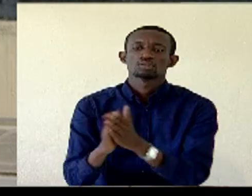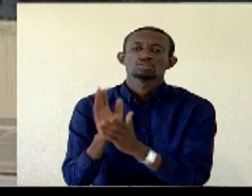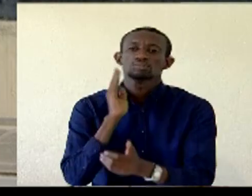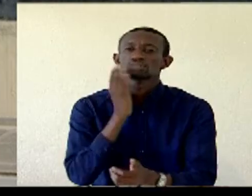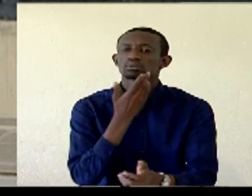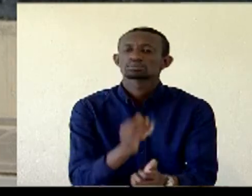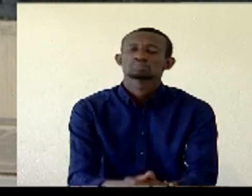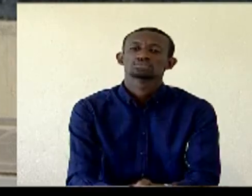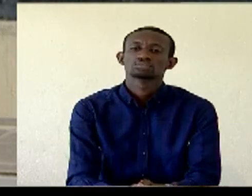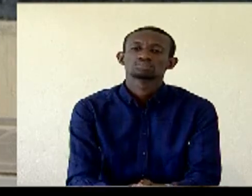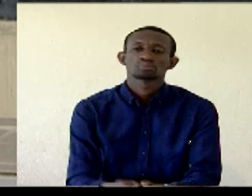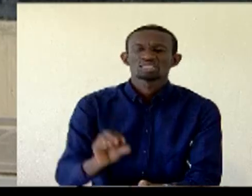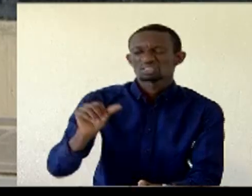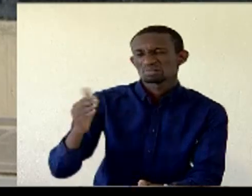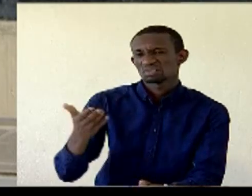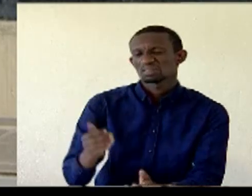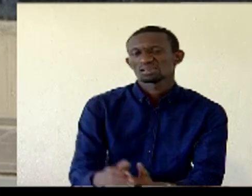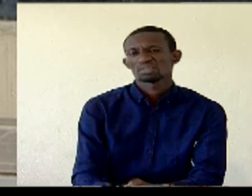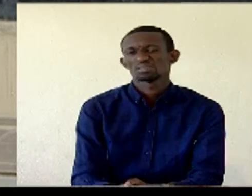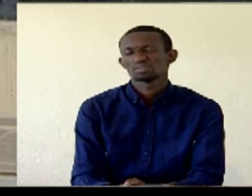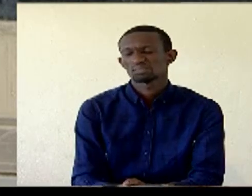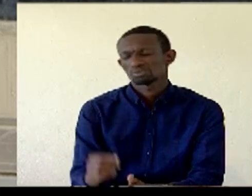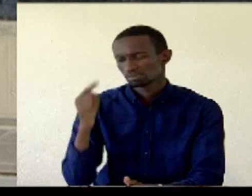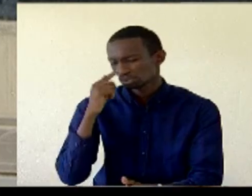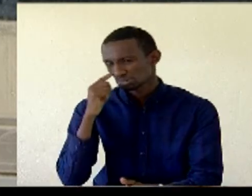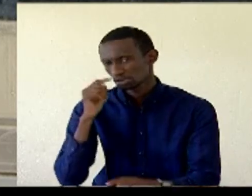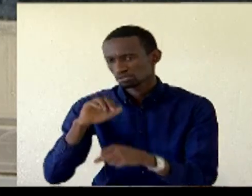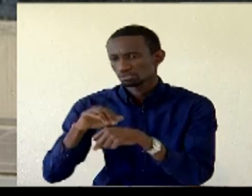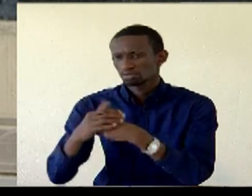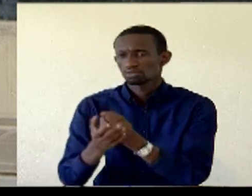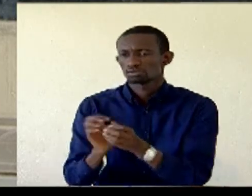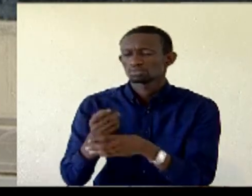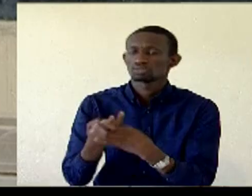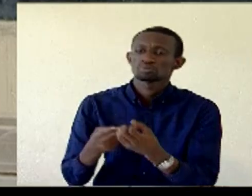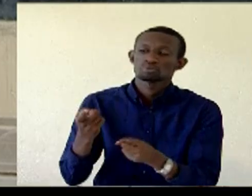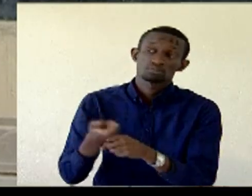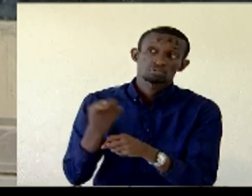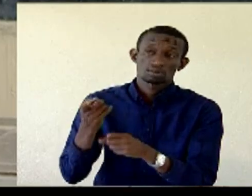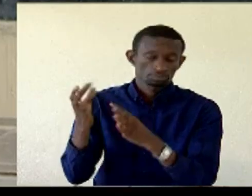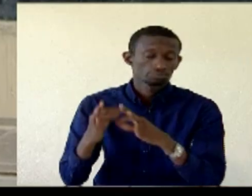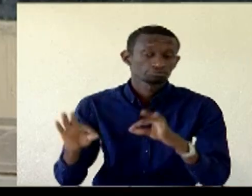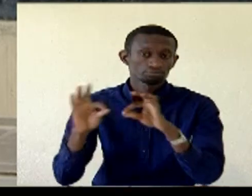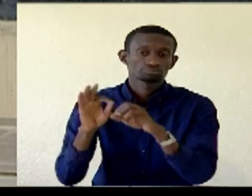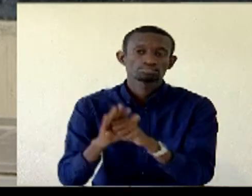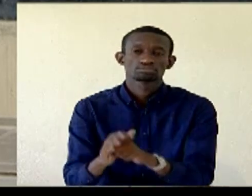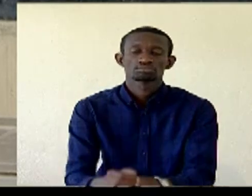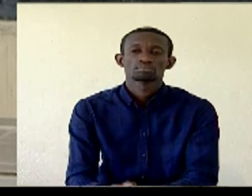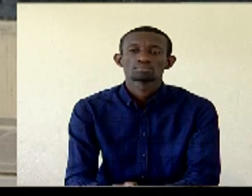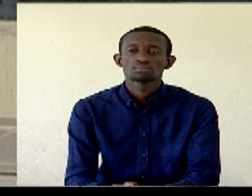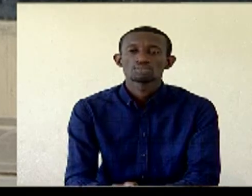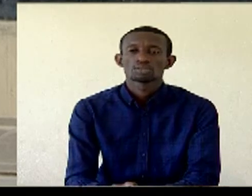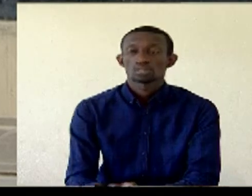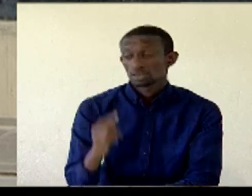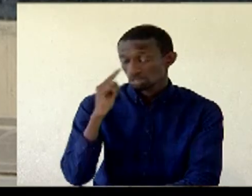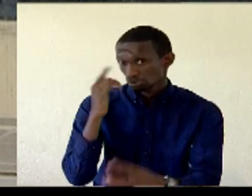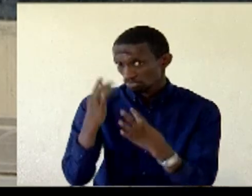these other substituents that are formed are not all that much important. The most important compound that